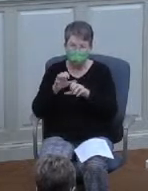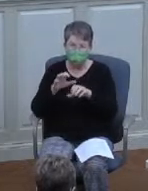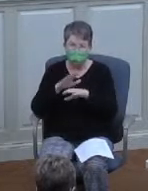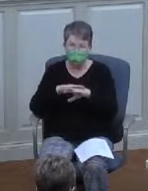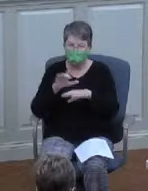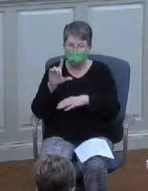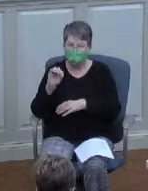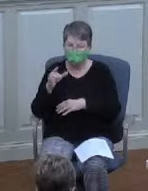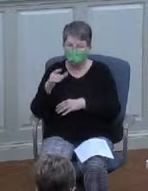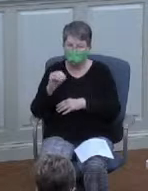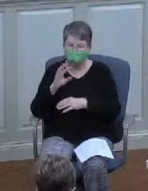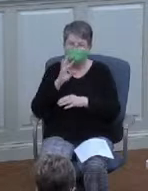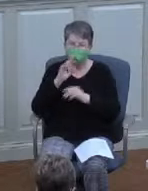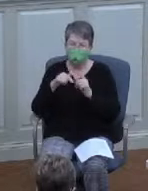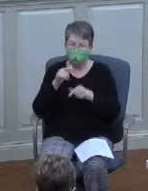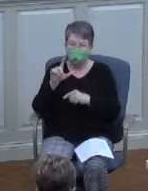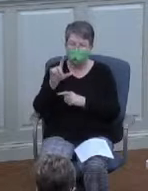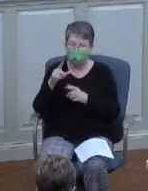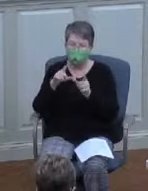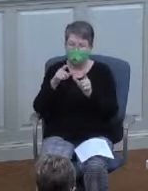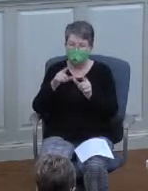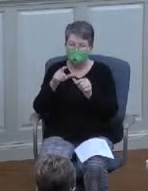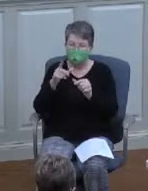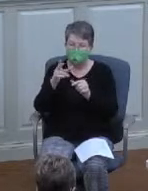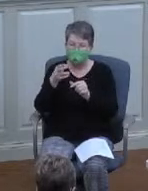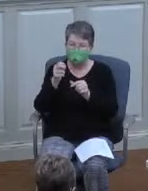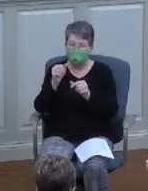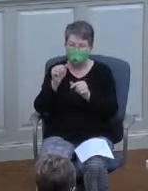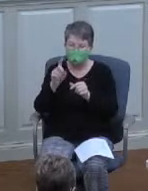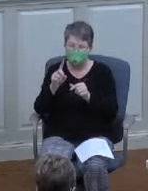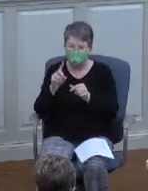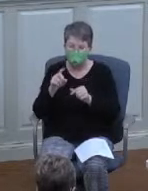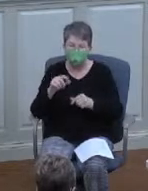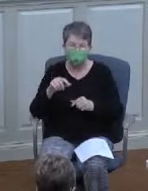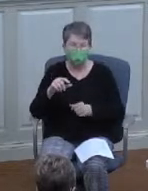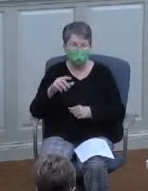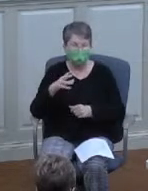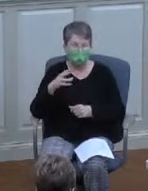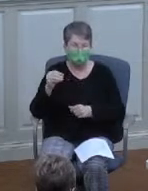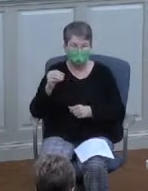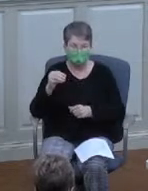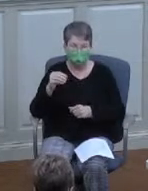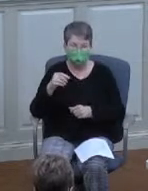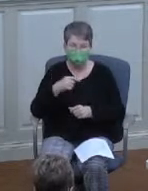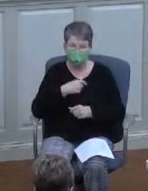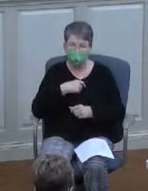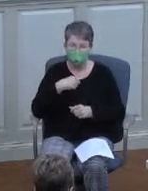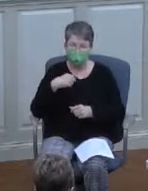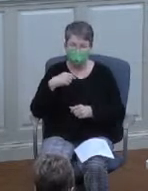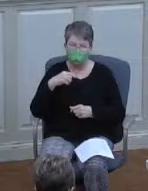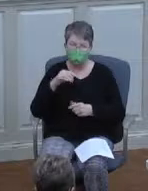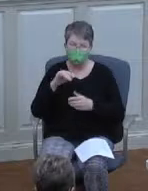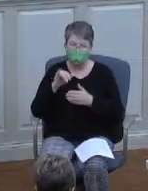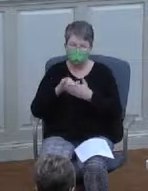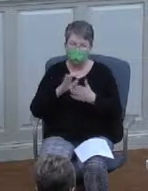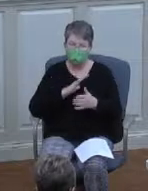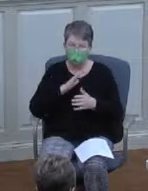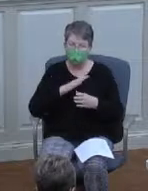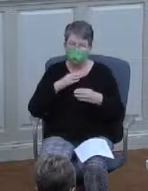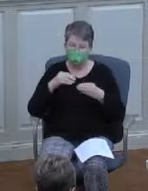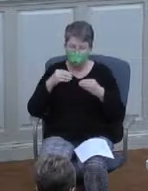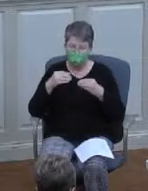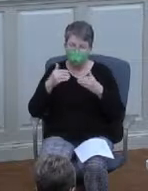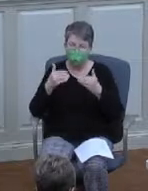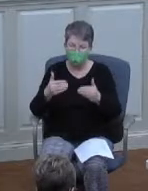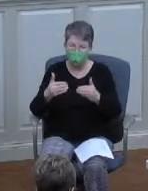lot about the letterhead. At least a couple of you have asked about that historically. And so that is officially moving forward.